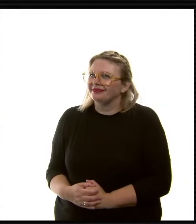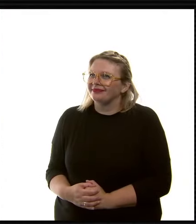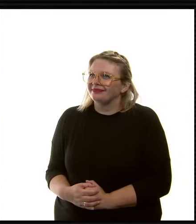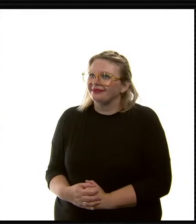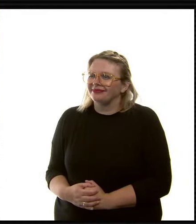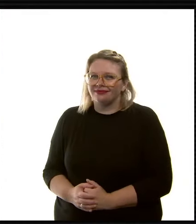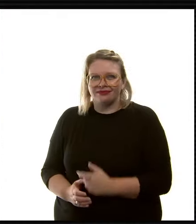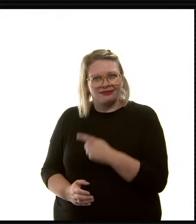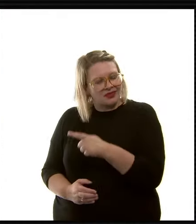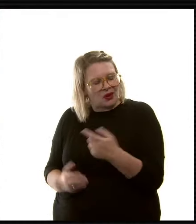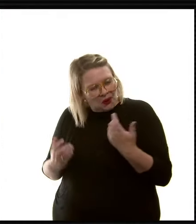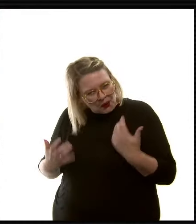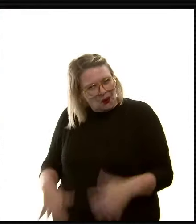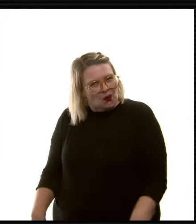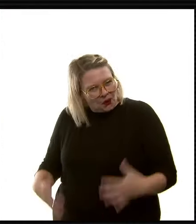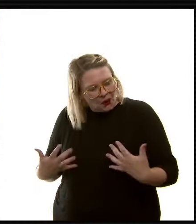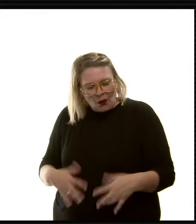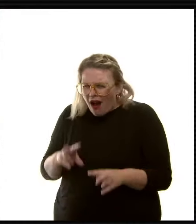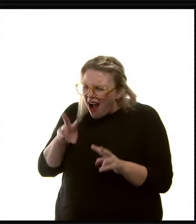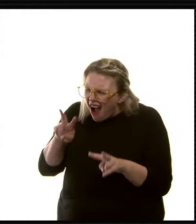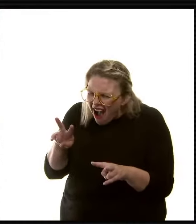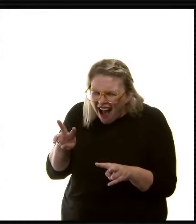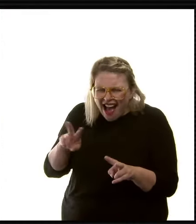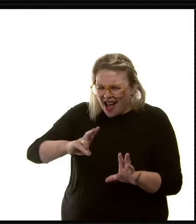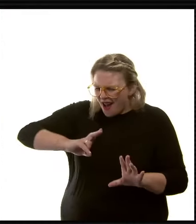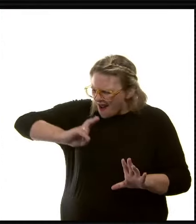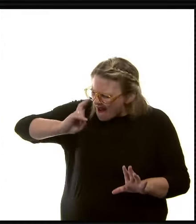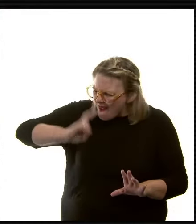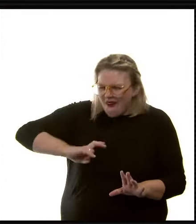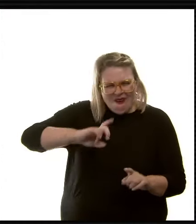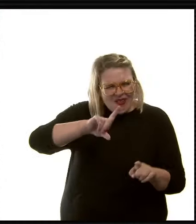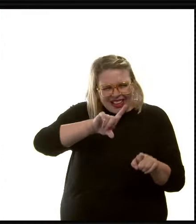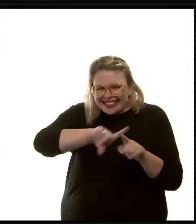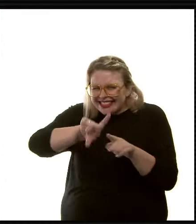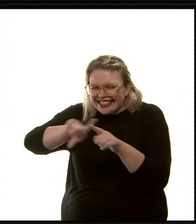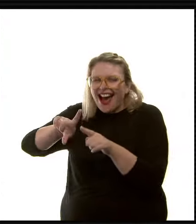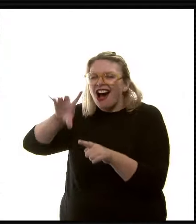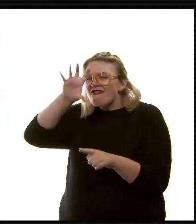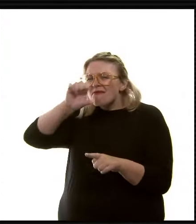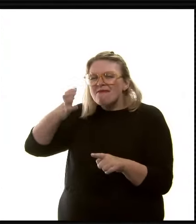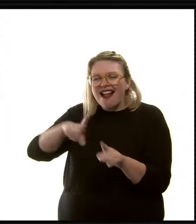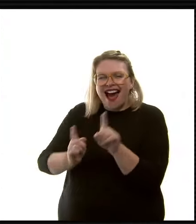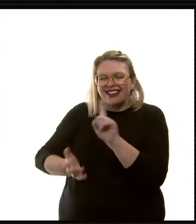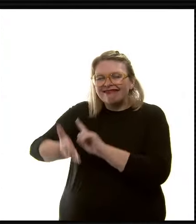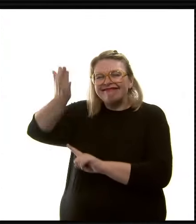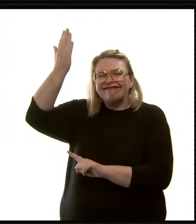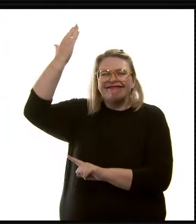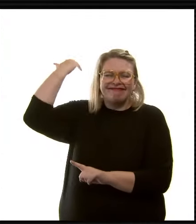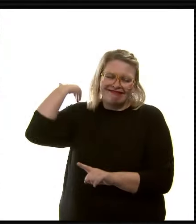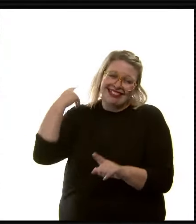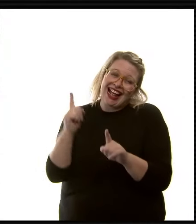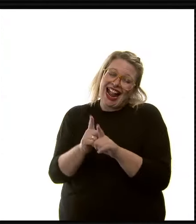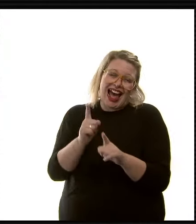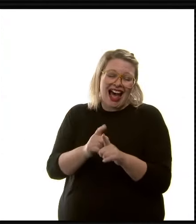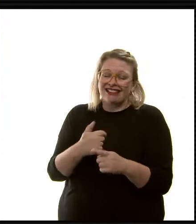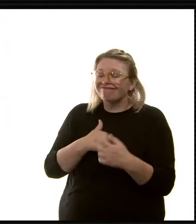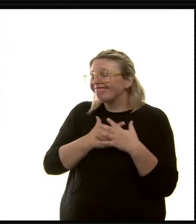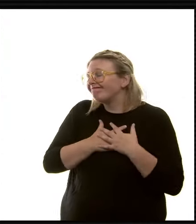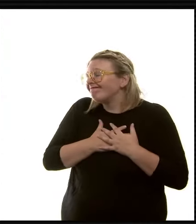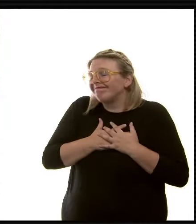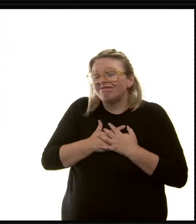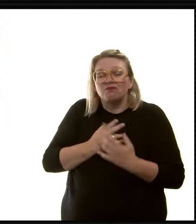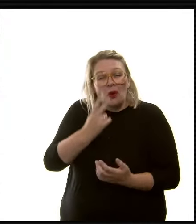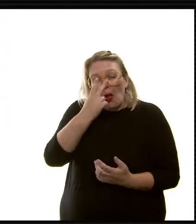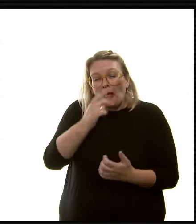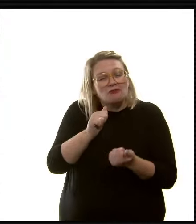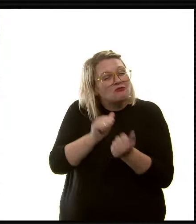That really did take me back. Seeing all those old school Lego minifigure characters was like meeting up with beloved, very small